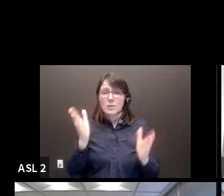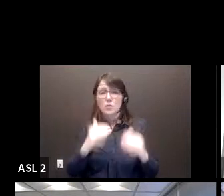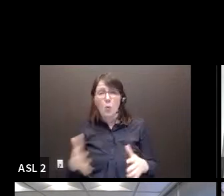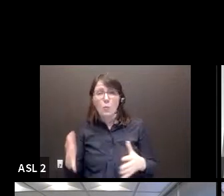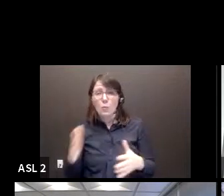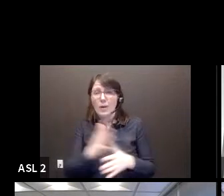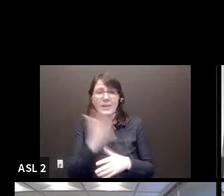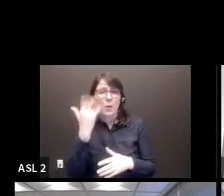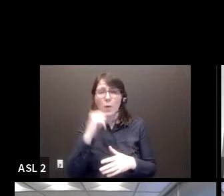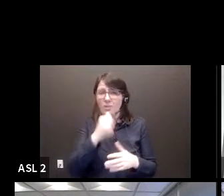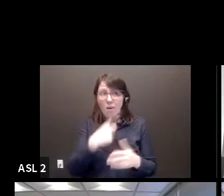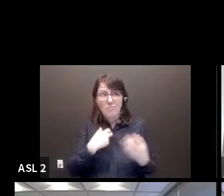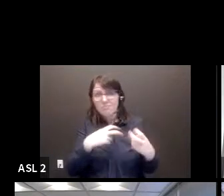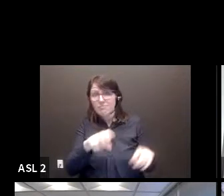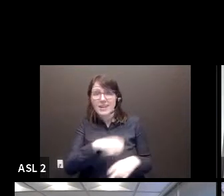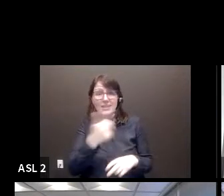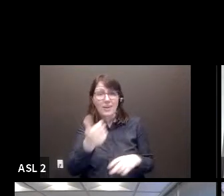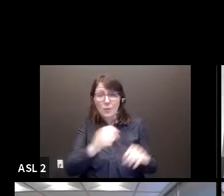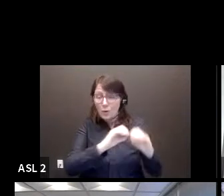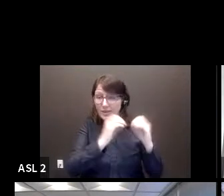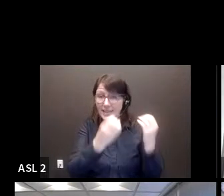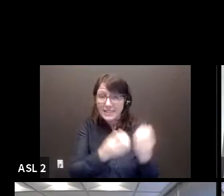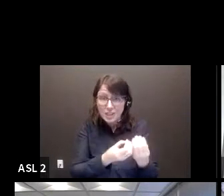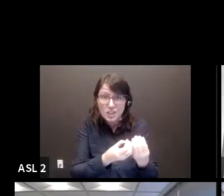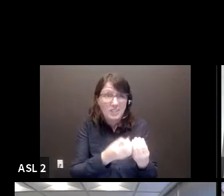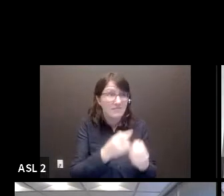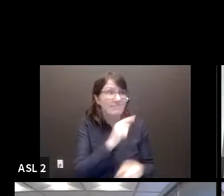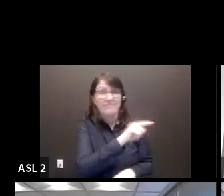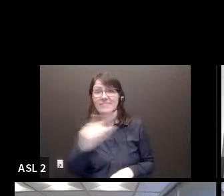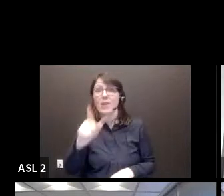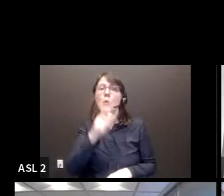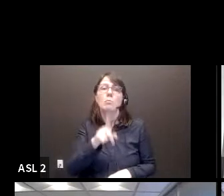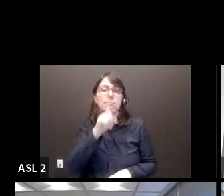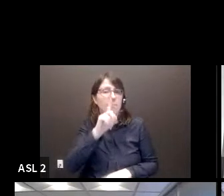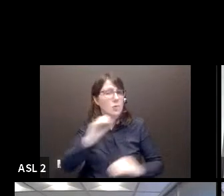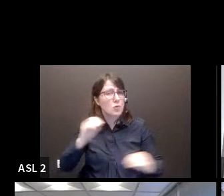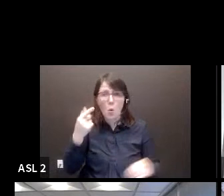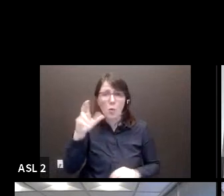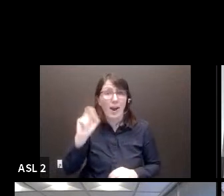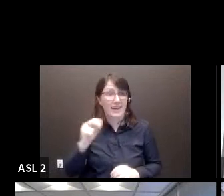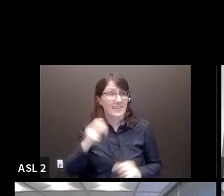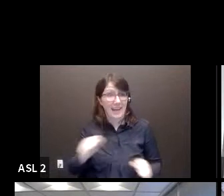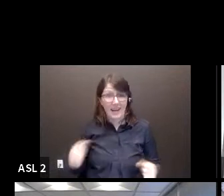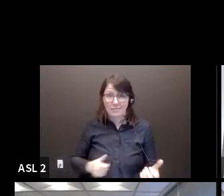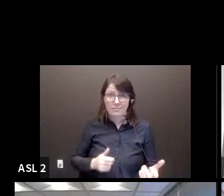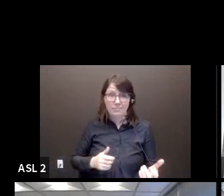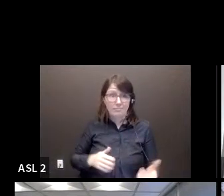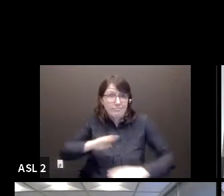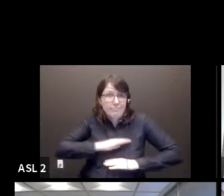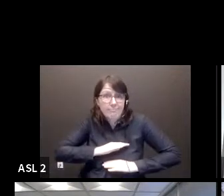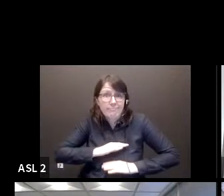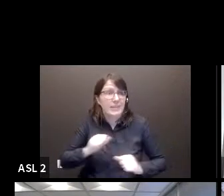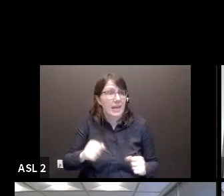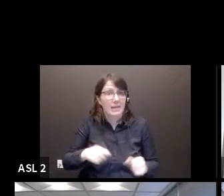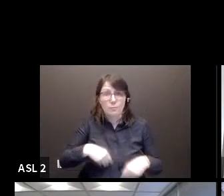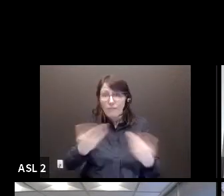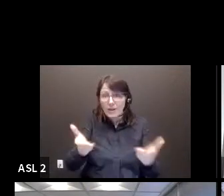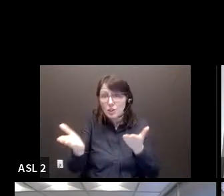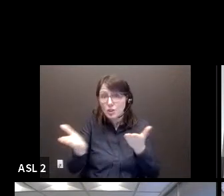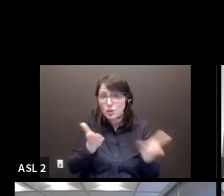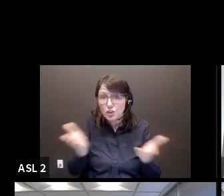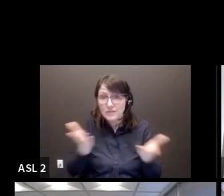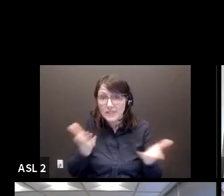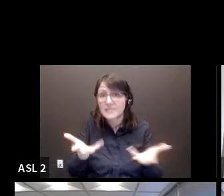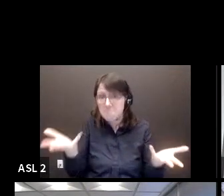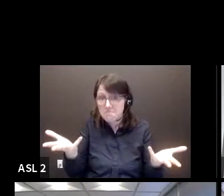report unarmed city staff can play this role again no funding is required for this transition i would like to